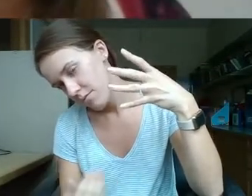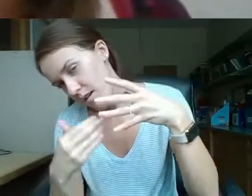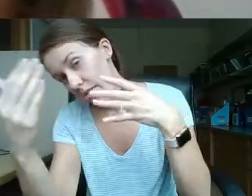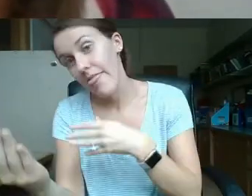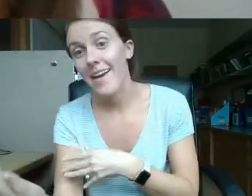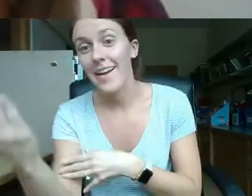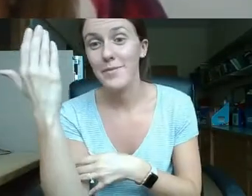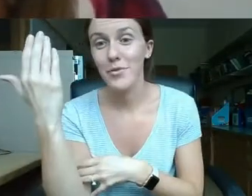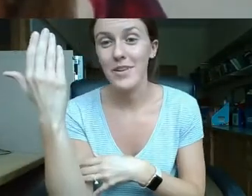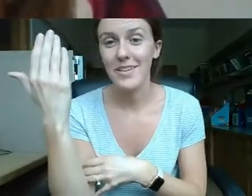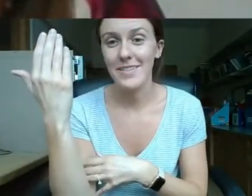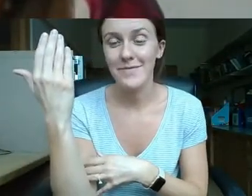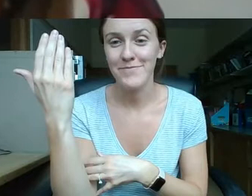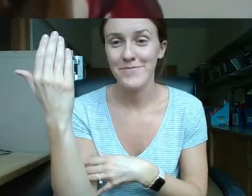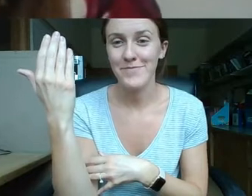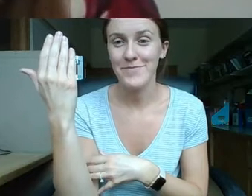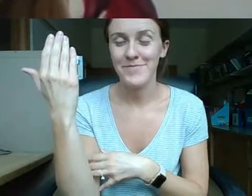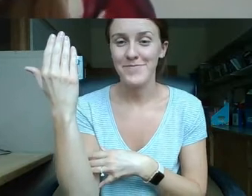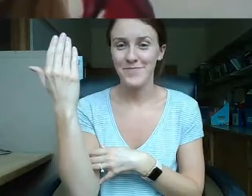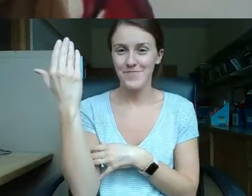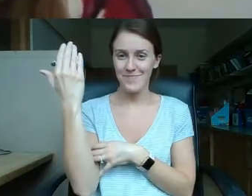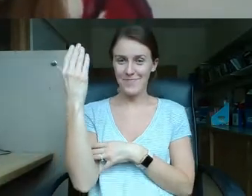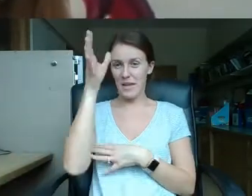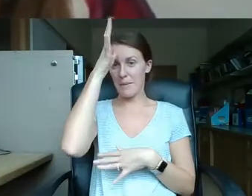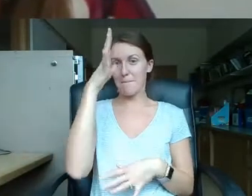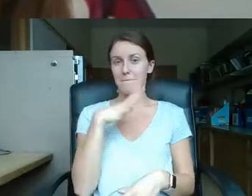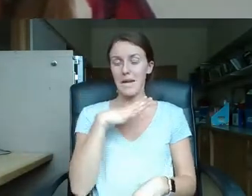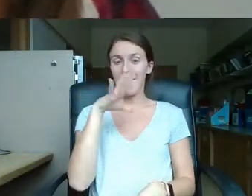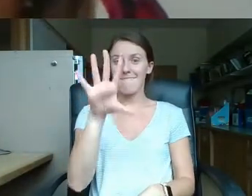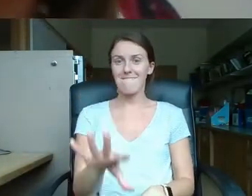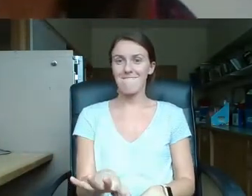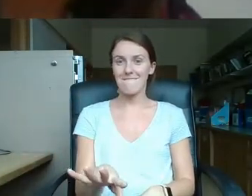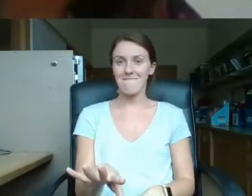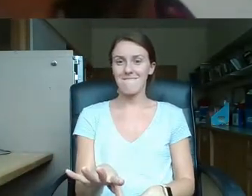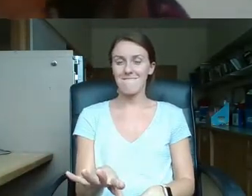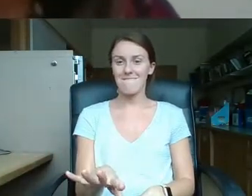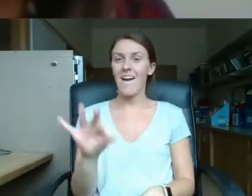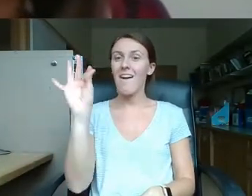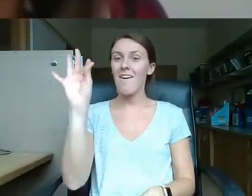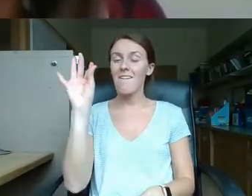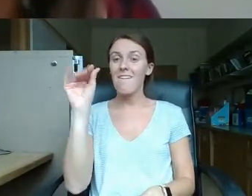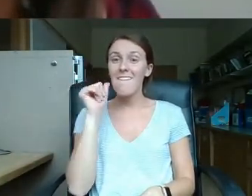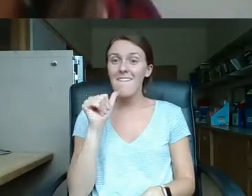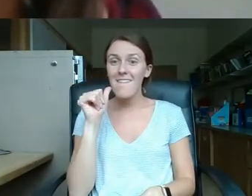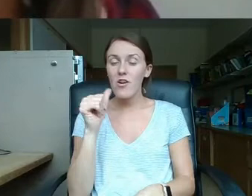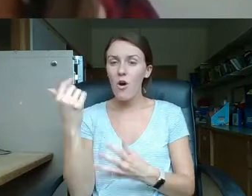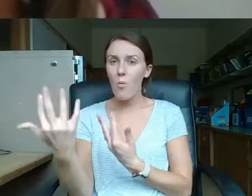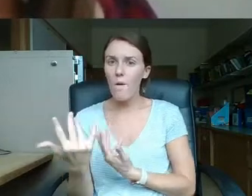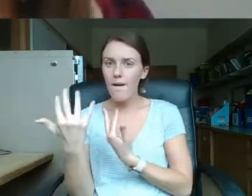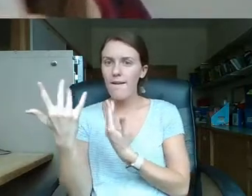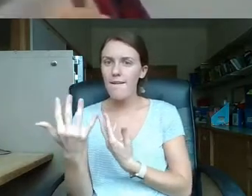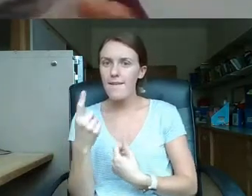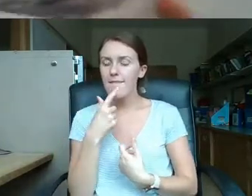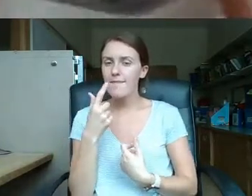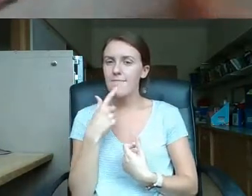the manager came to open the door to the laundromat, there was Lisa waiting. "I left something here